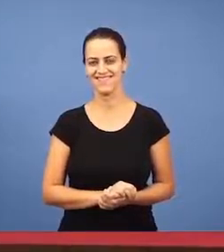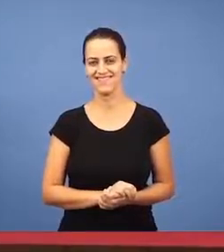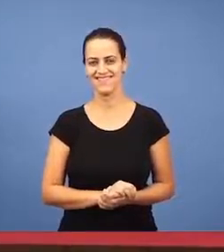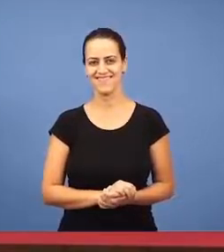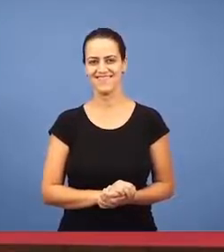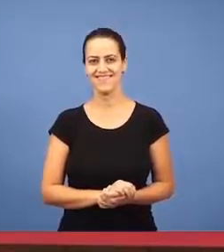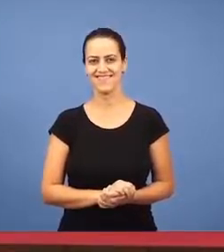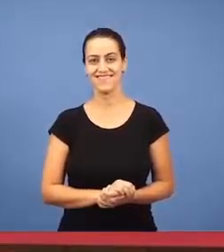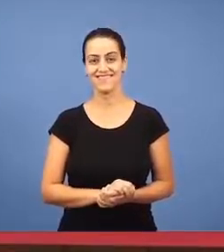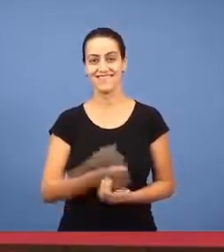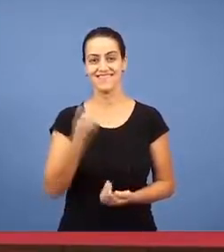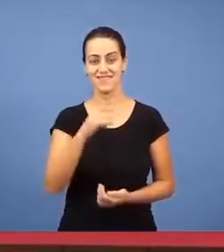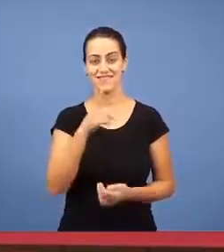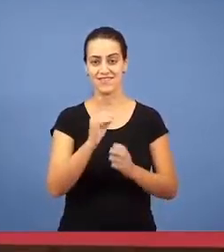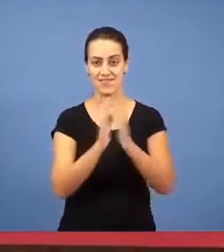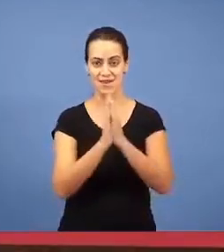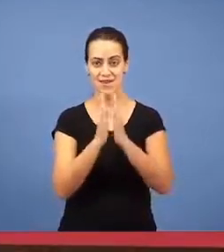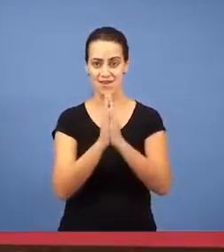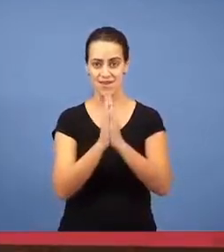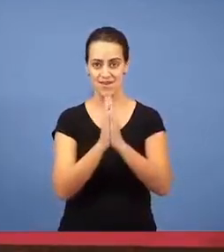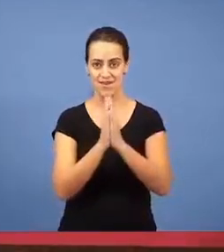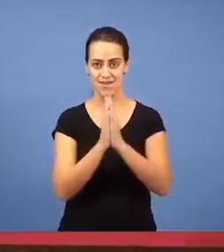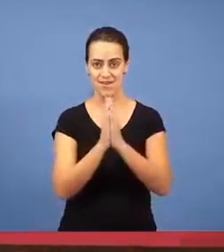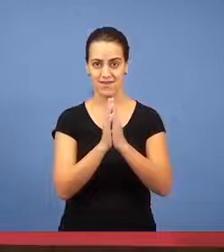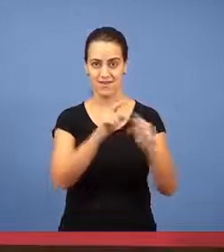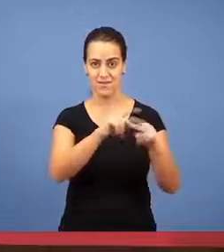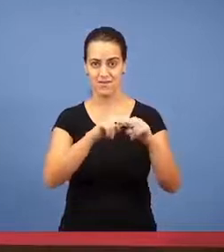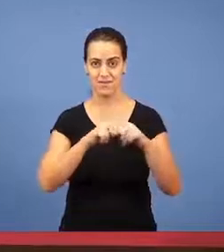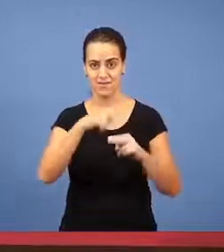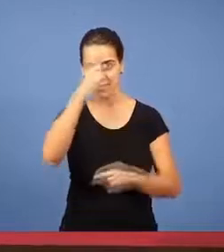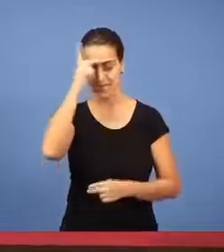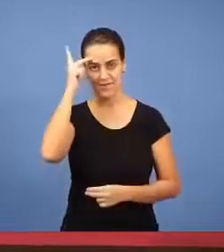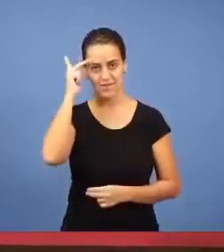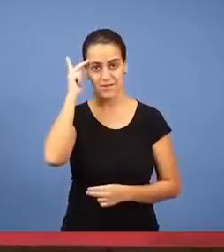be in the drawer. So now, when you're praying for a person here,